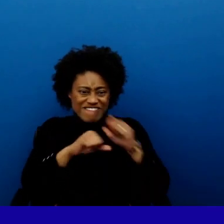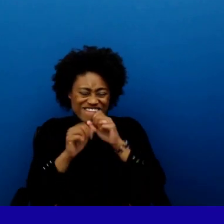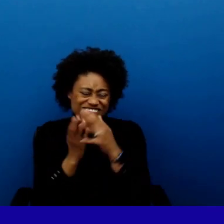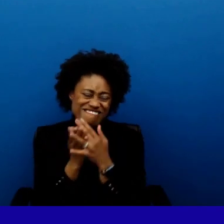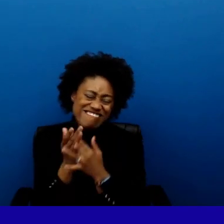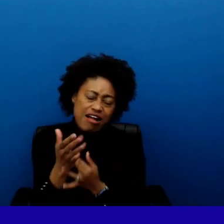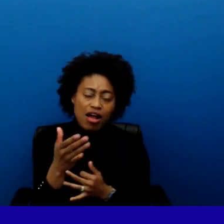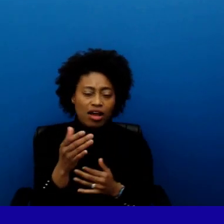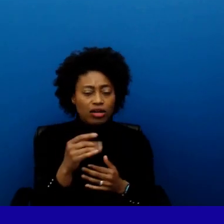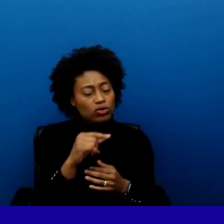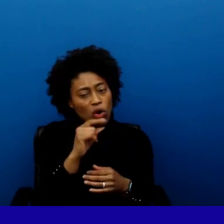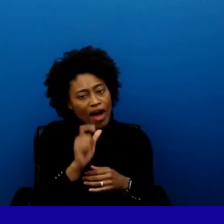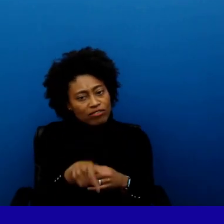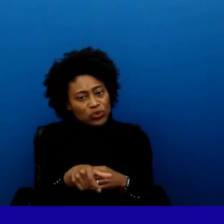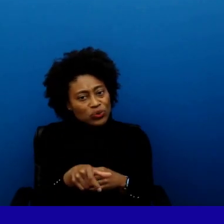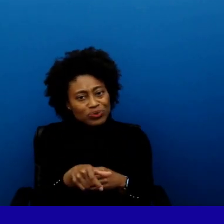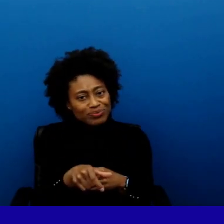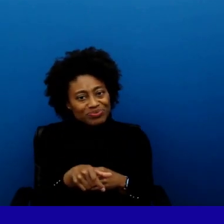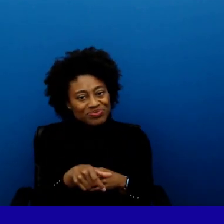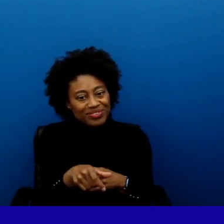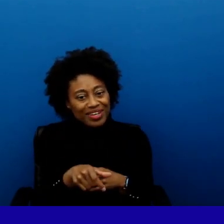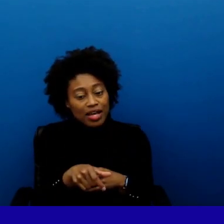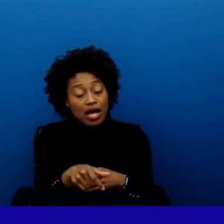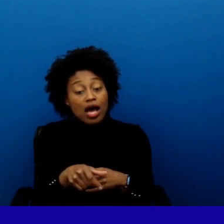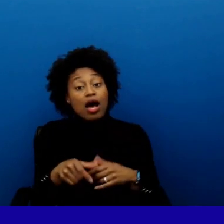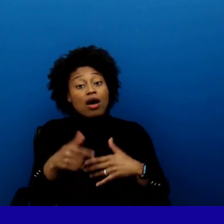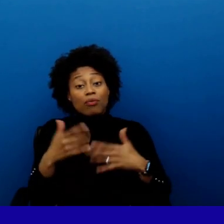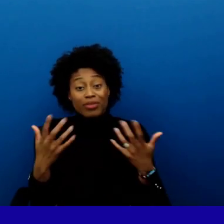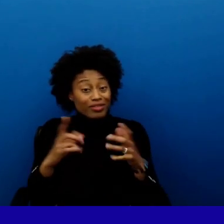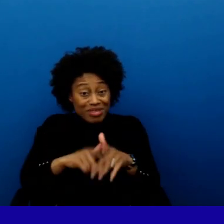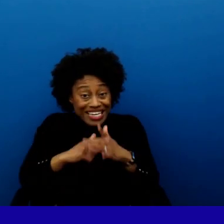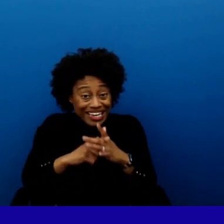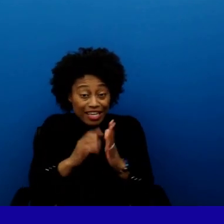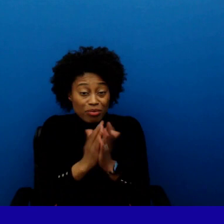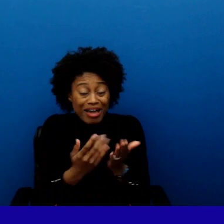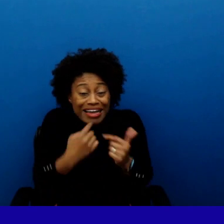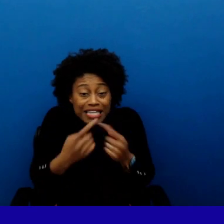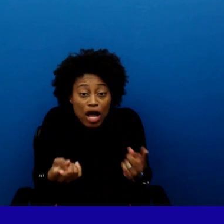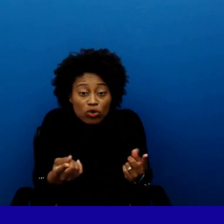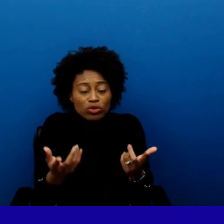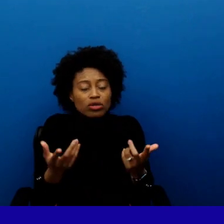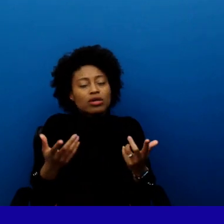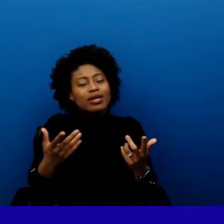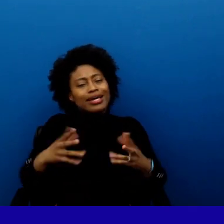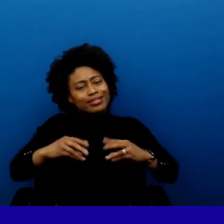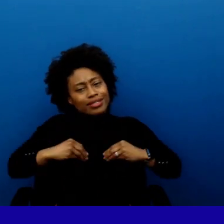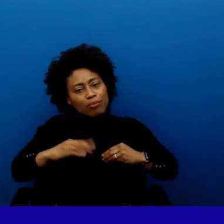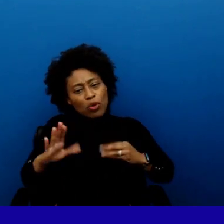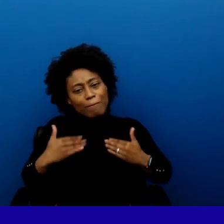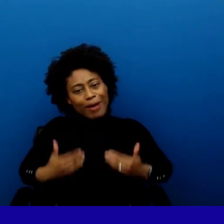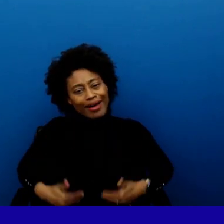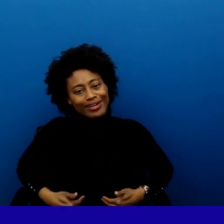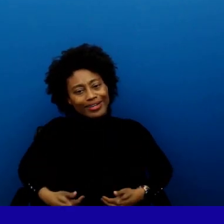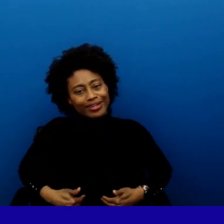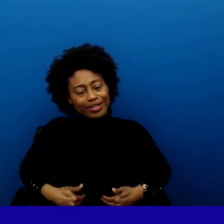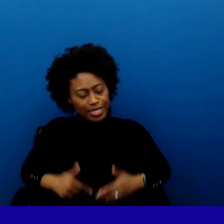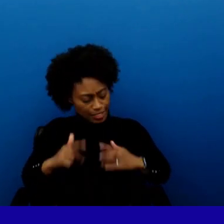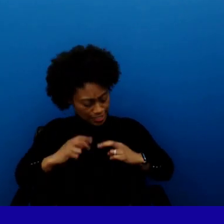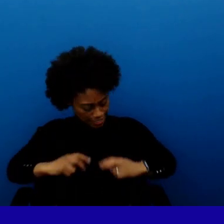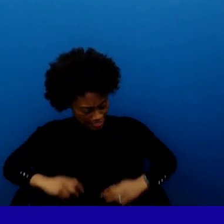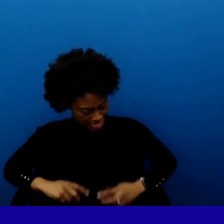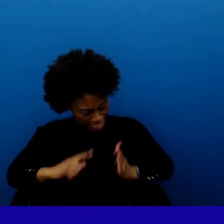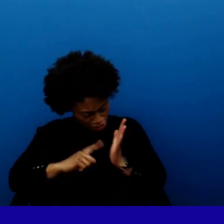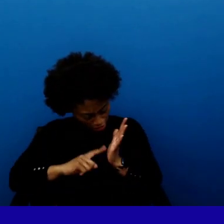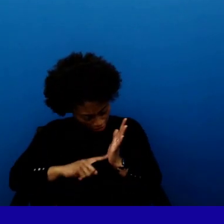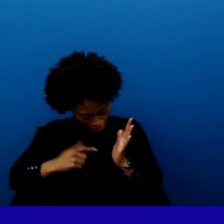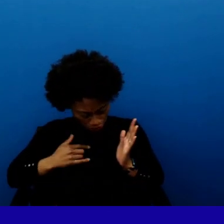I have my whole system for the book is you assess your body, you check in, and you figure out what you can do based off of your energy